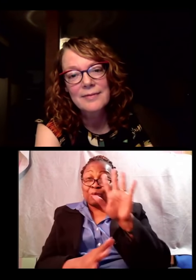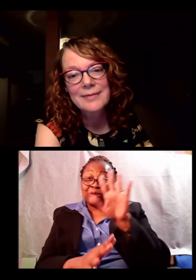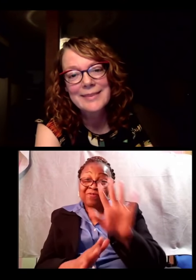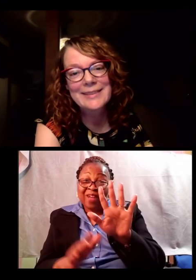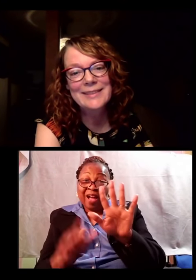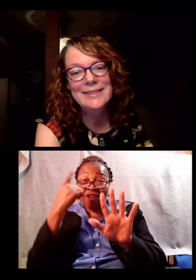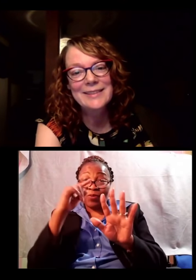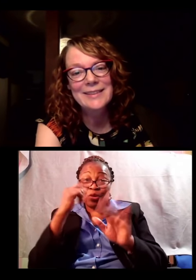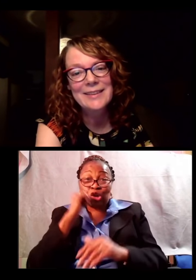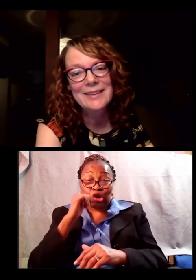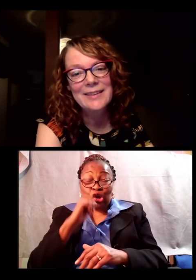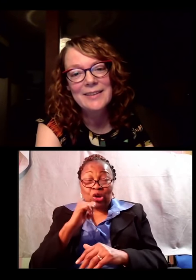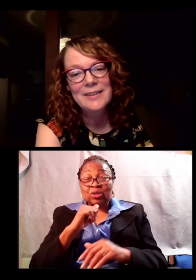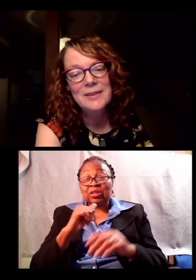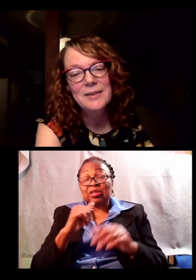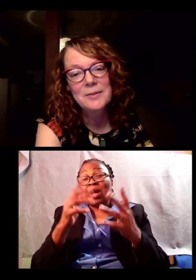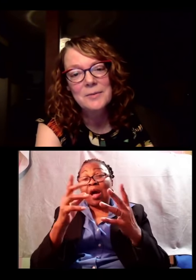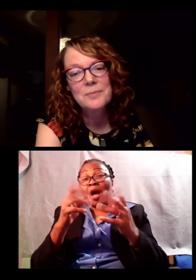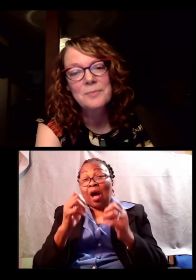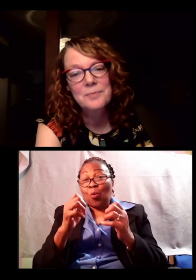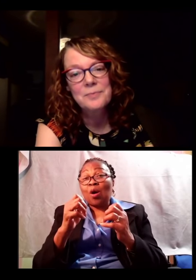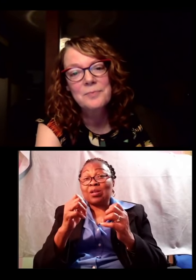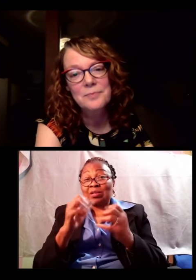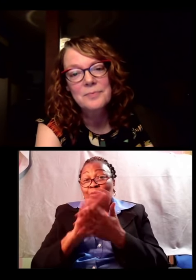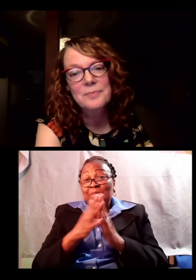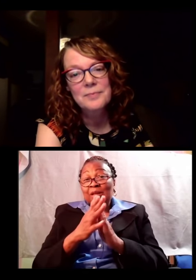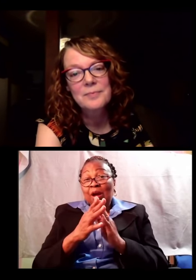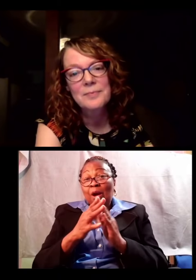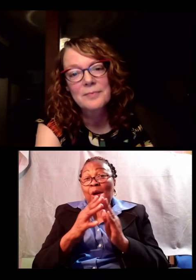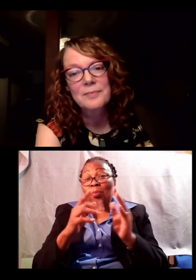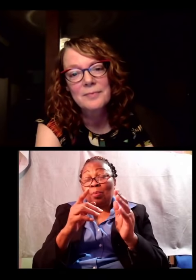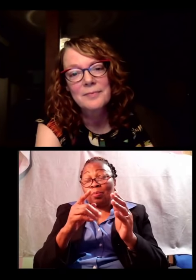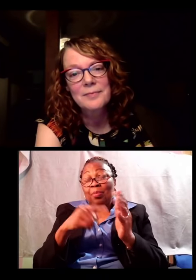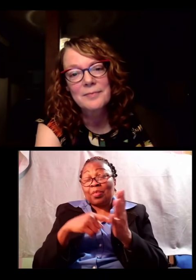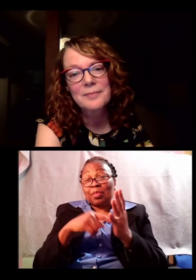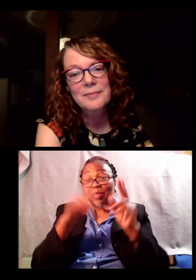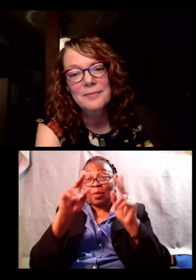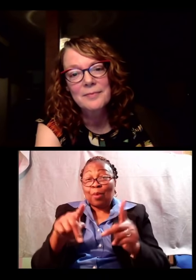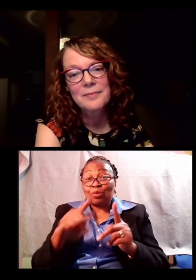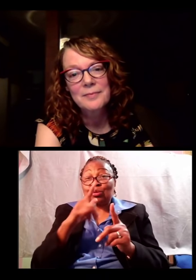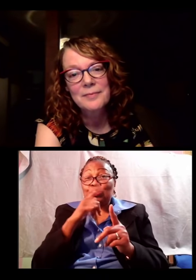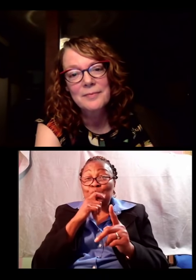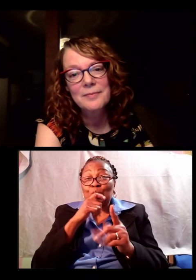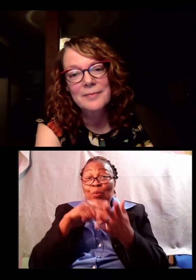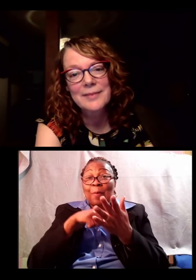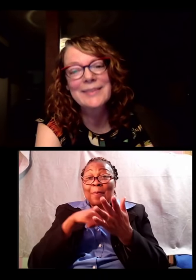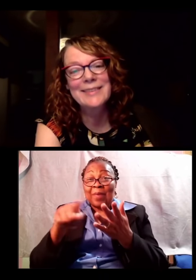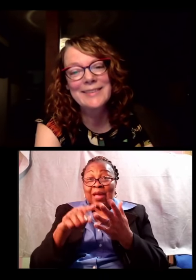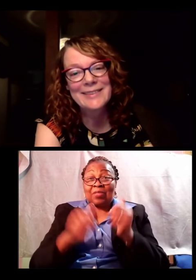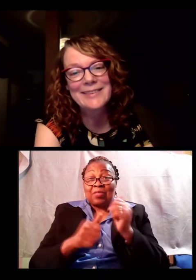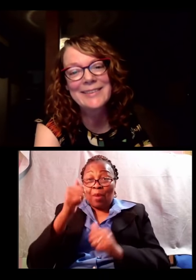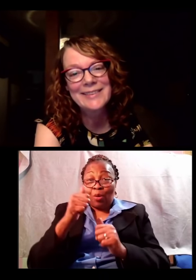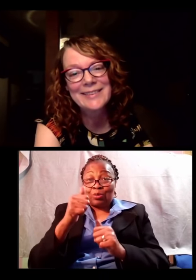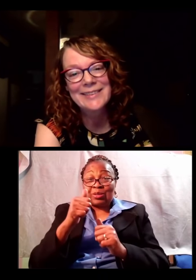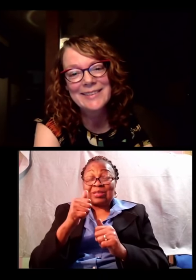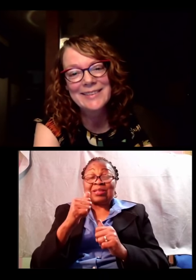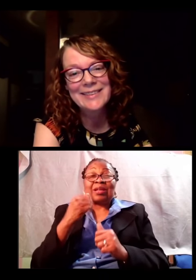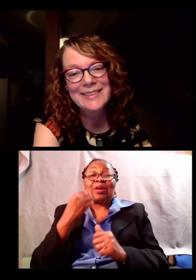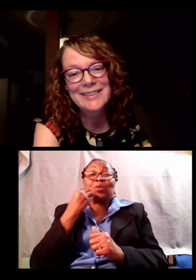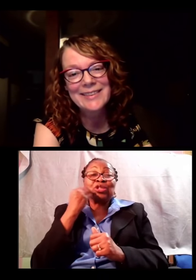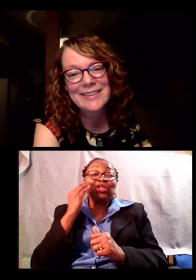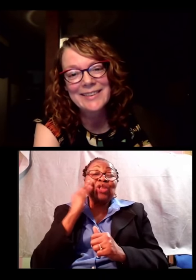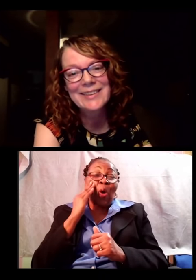but I was going to be the one that paid the most, which was home economist, which is why I can't type. I